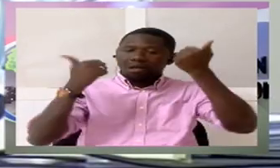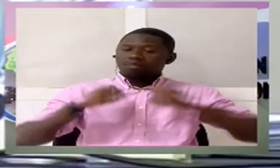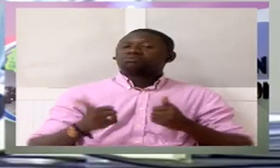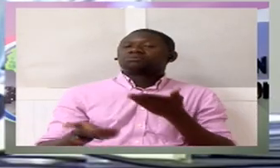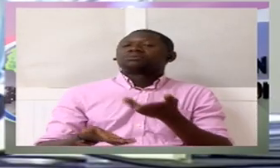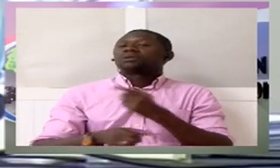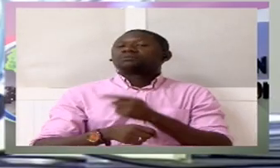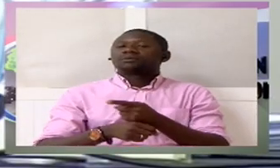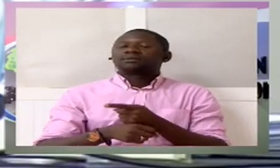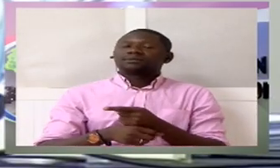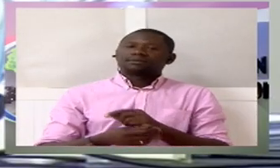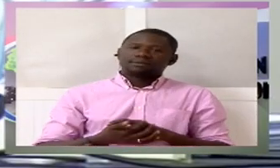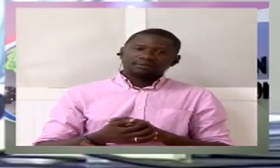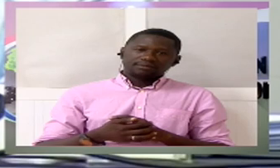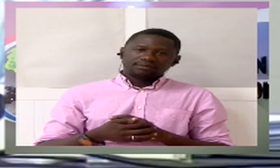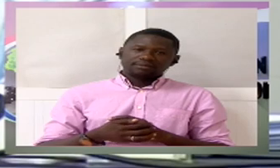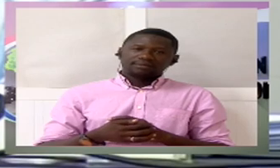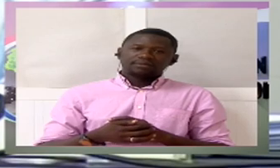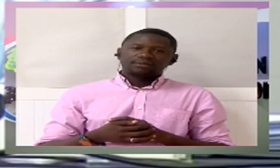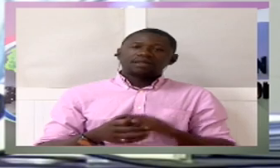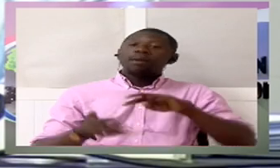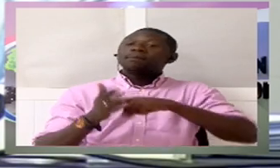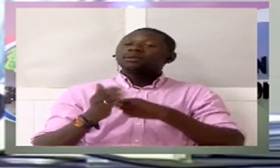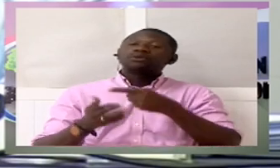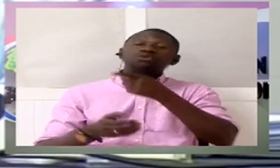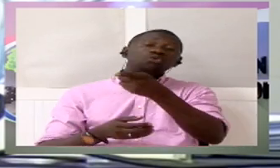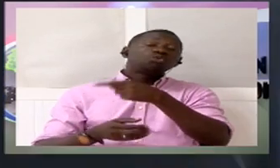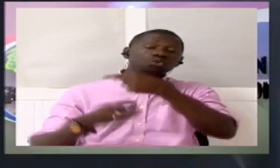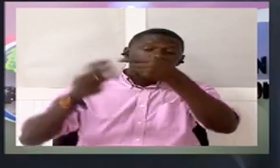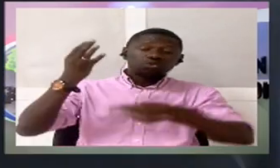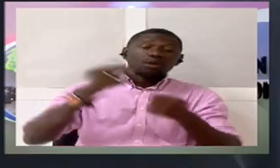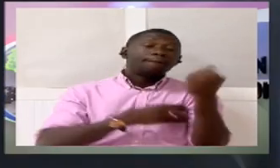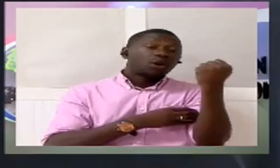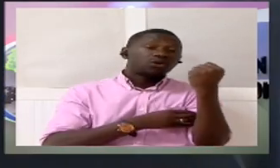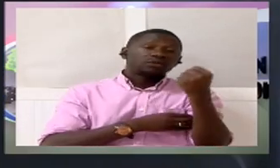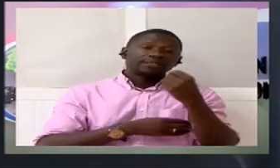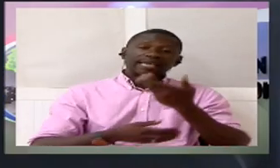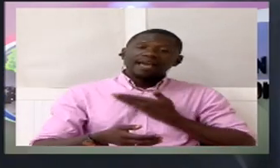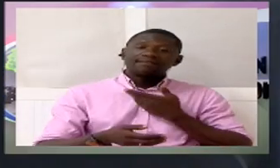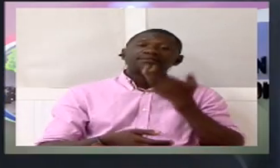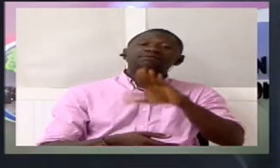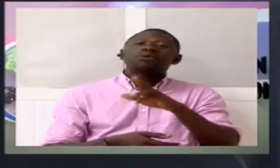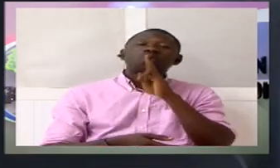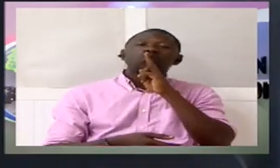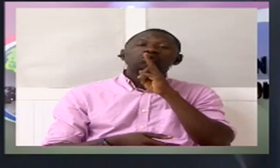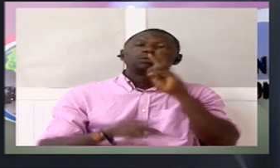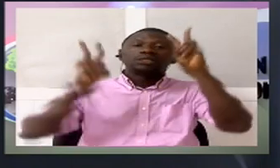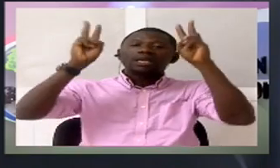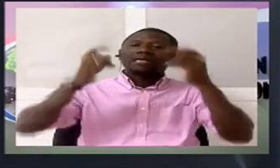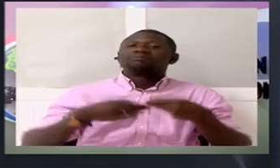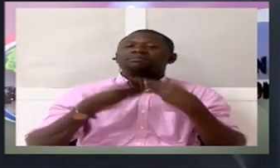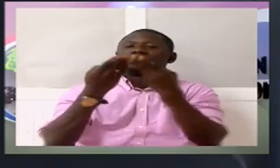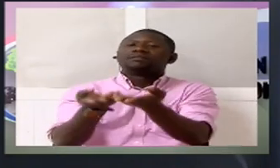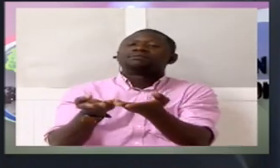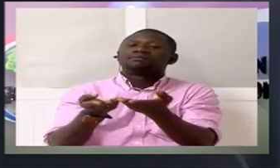those powers derived from his relationship with Yaya Jame, correct? Amunda was symbol. Niaje ayolu soto woto